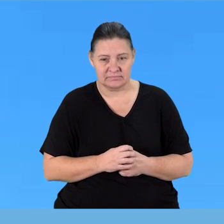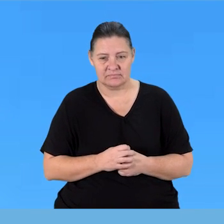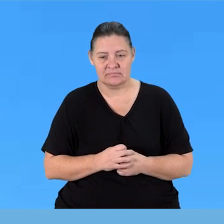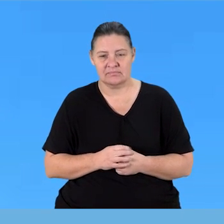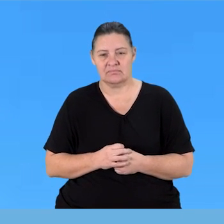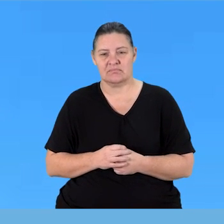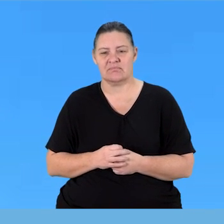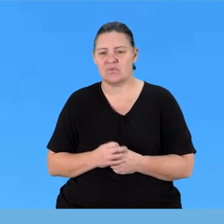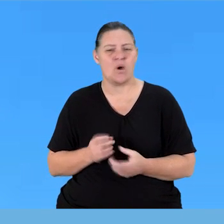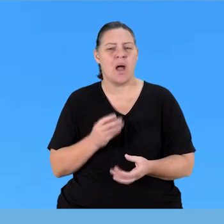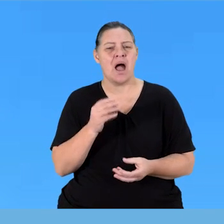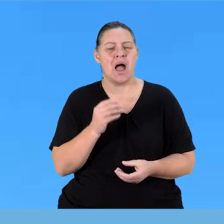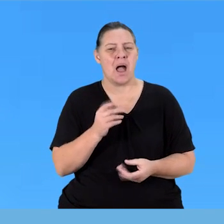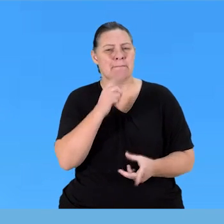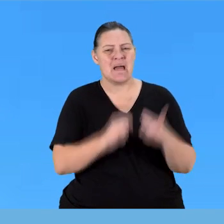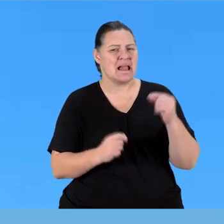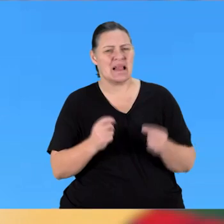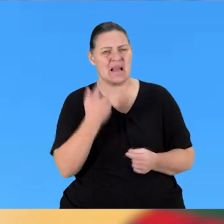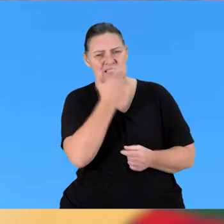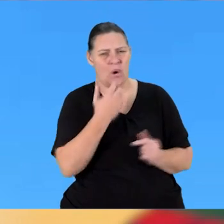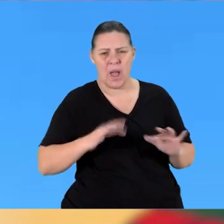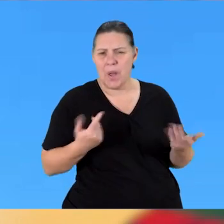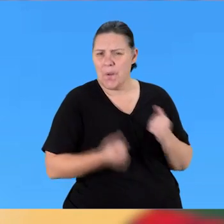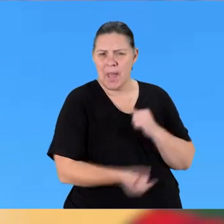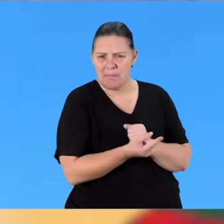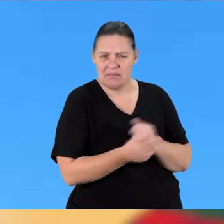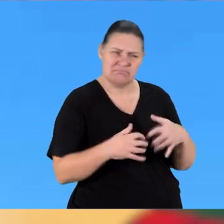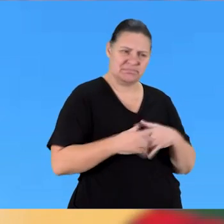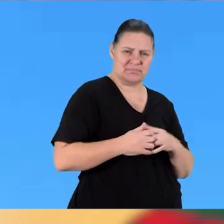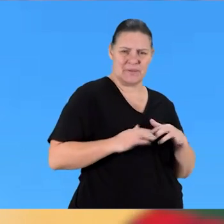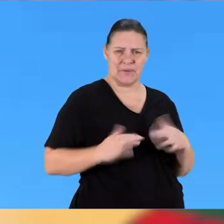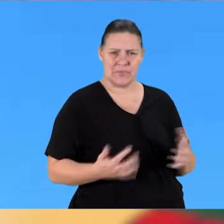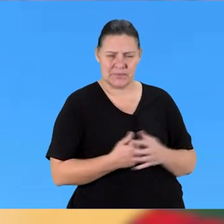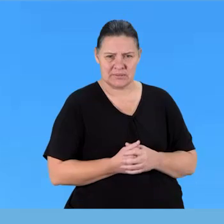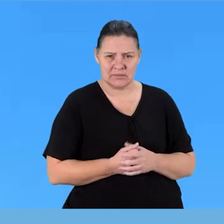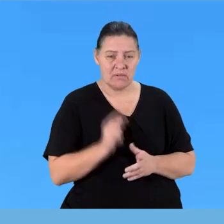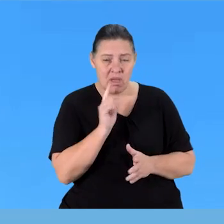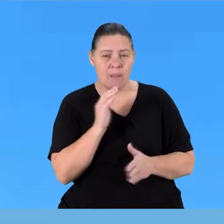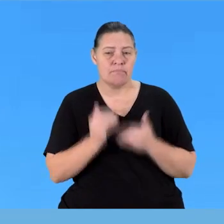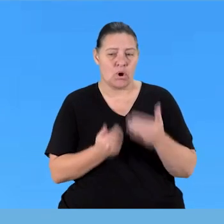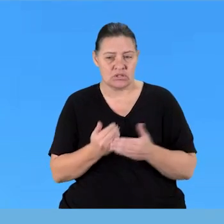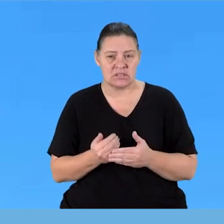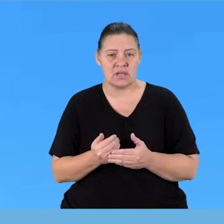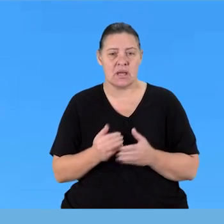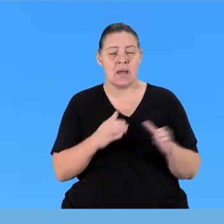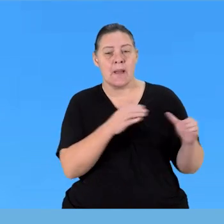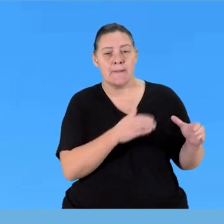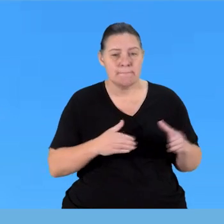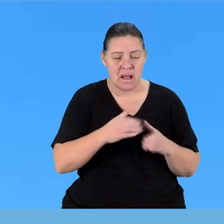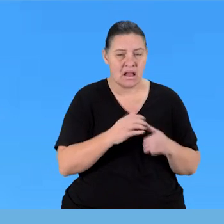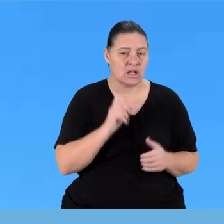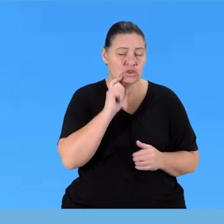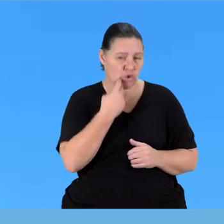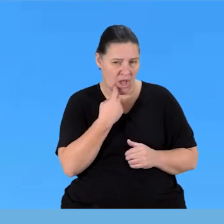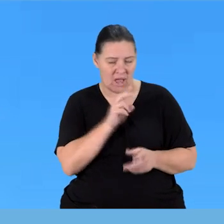Now, the souring of milk, how does that happen? What do they use and how is it formed? Now, this is a process that turns milk